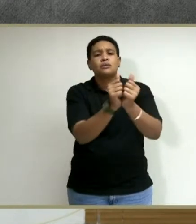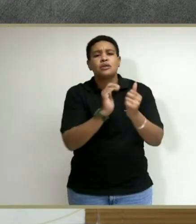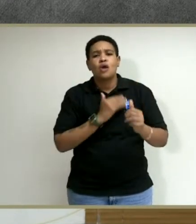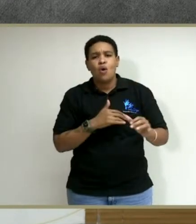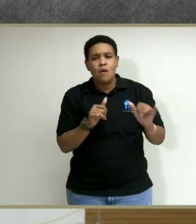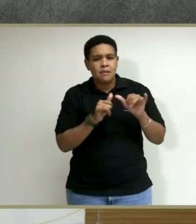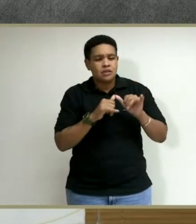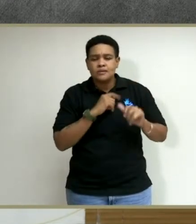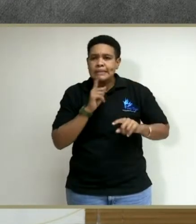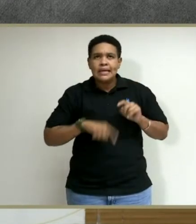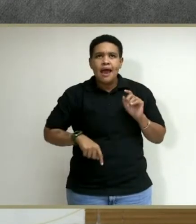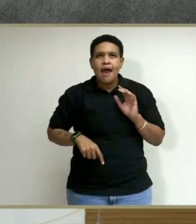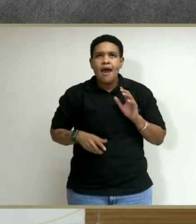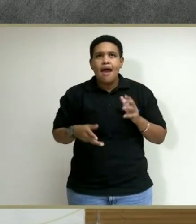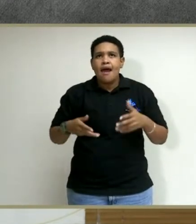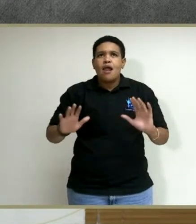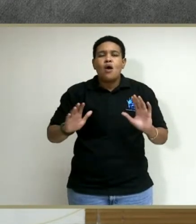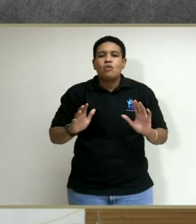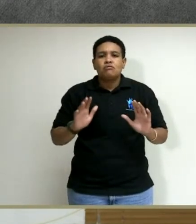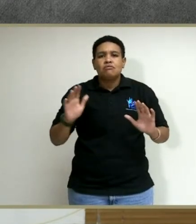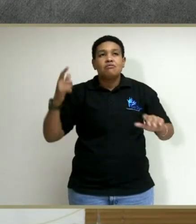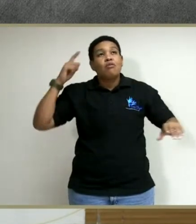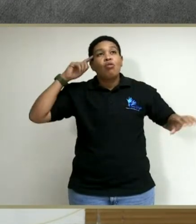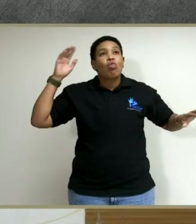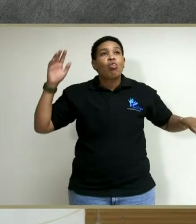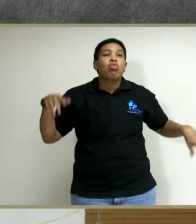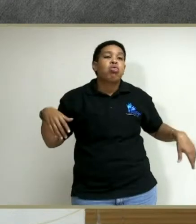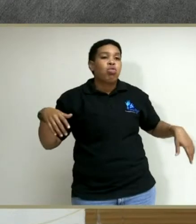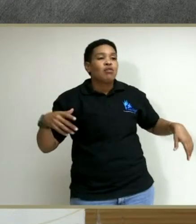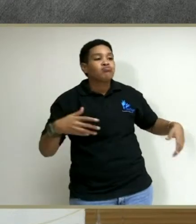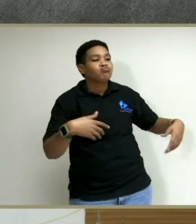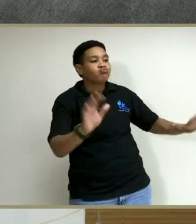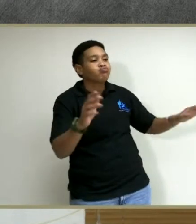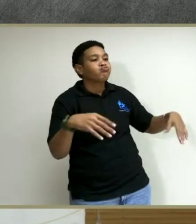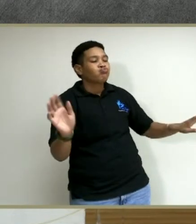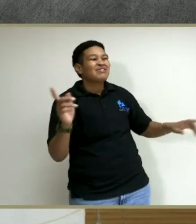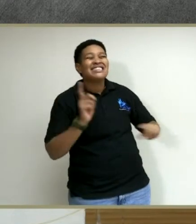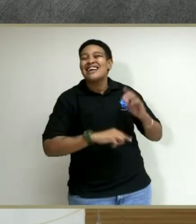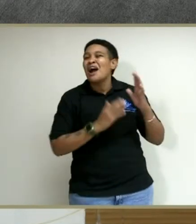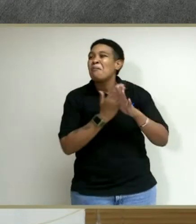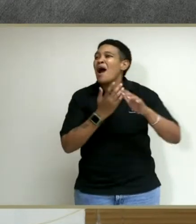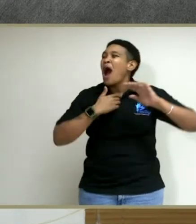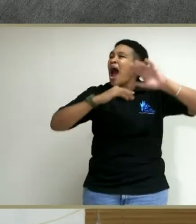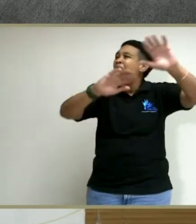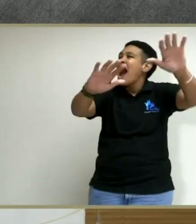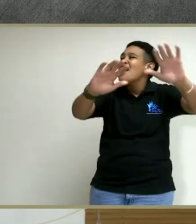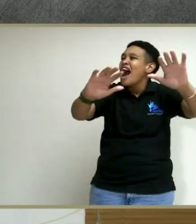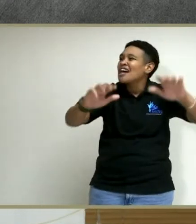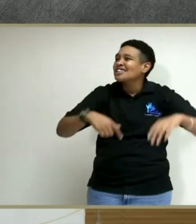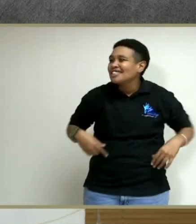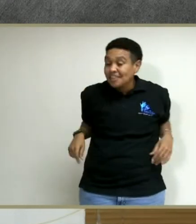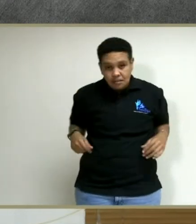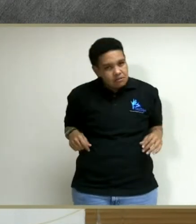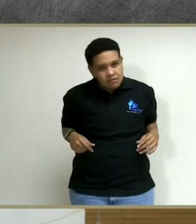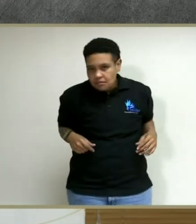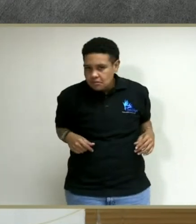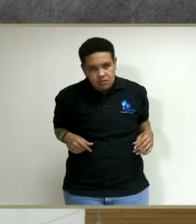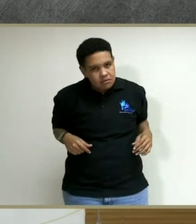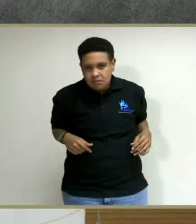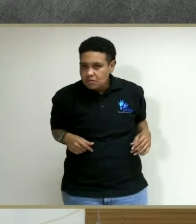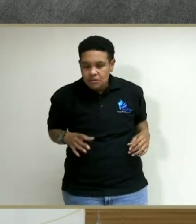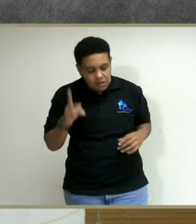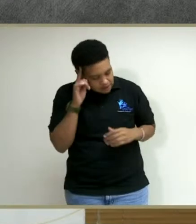We cannot afford to let our guard down now. We're going into a danger period if we take the experience from